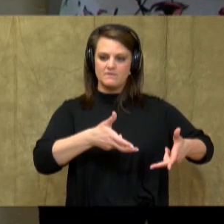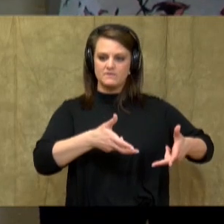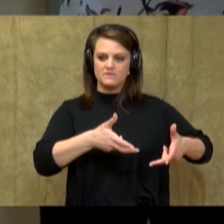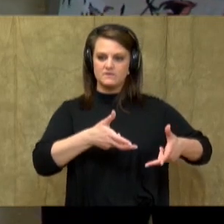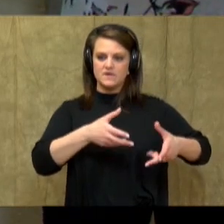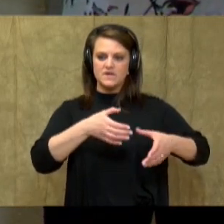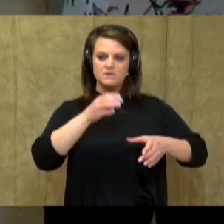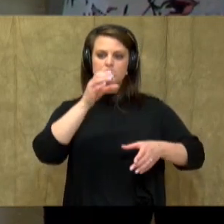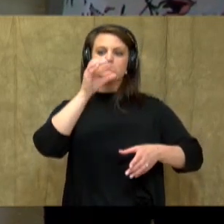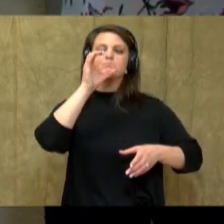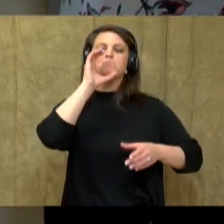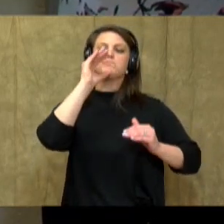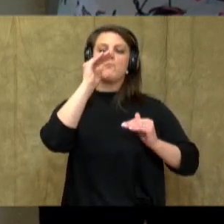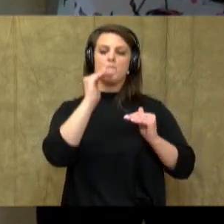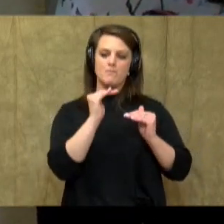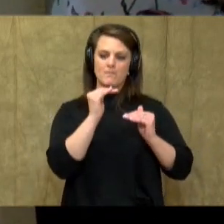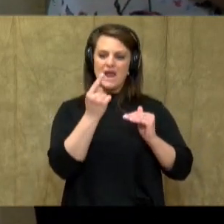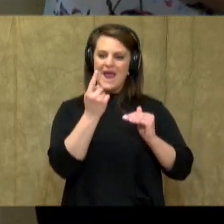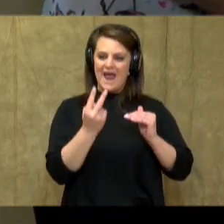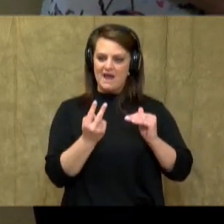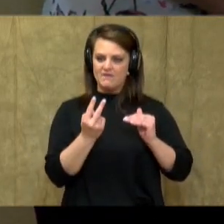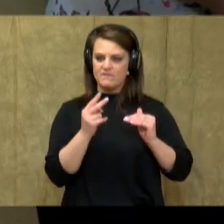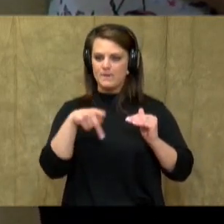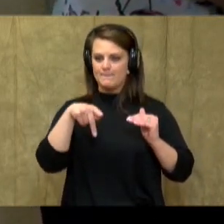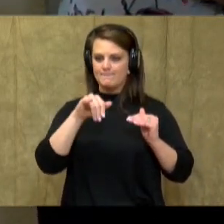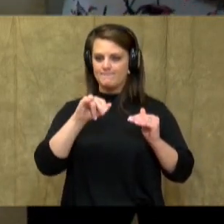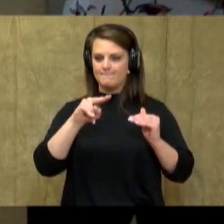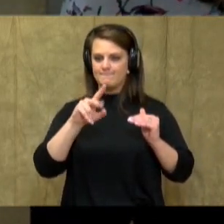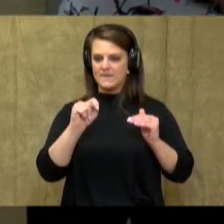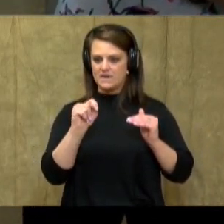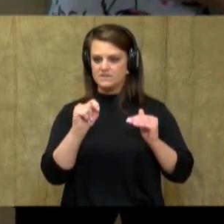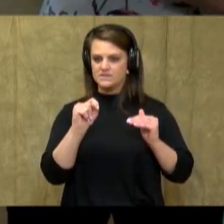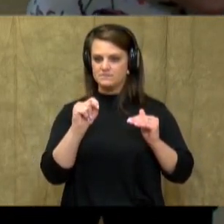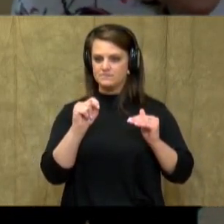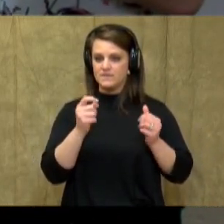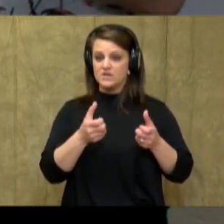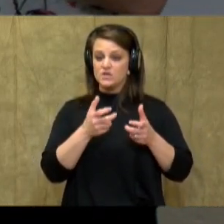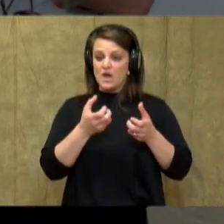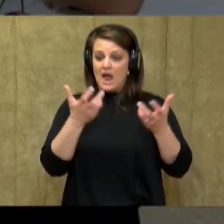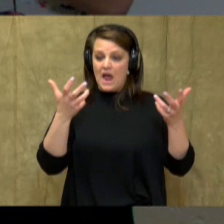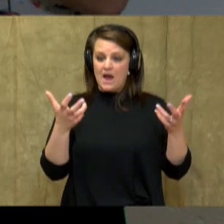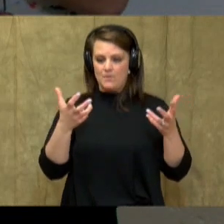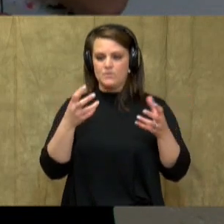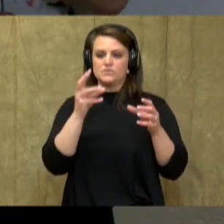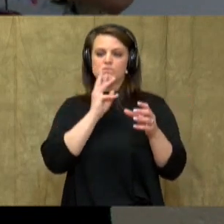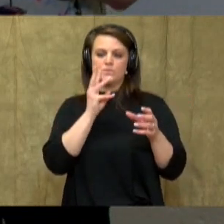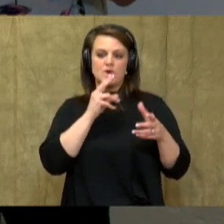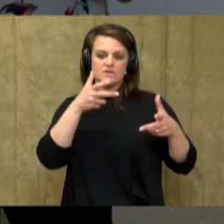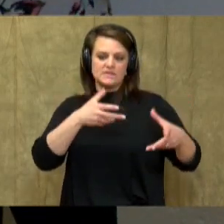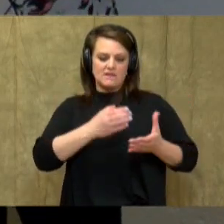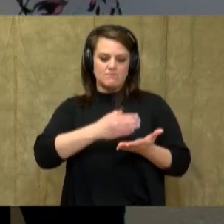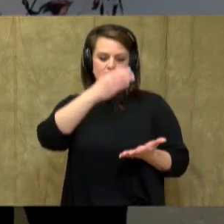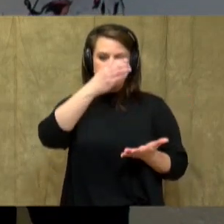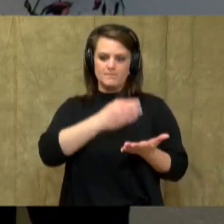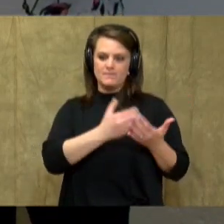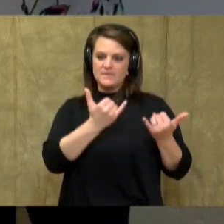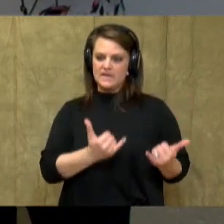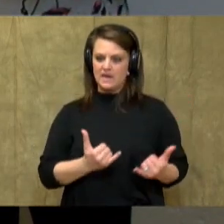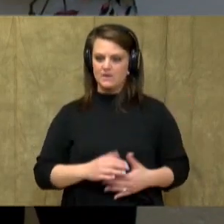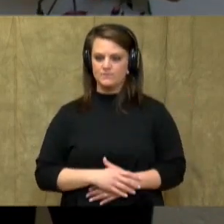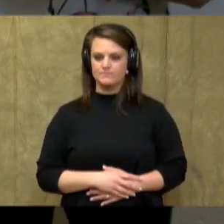He drinks half a pint. How much water is left in the bottle